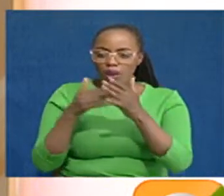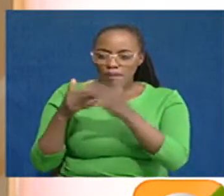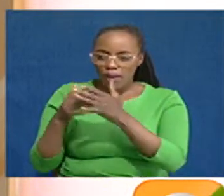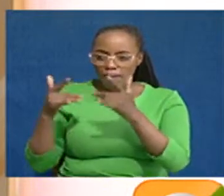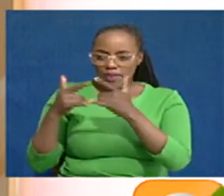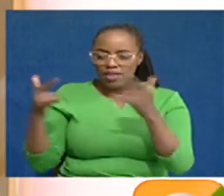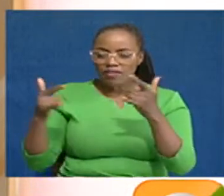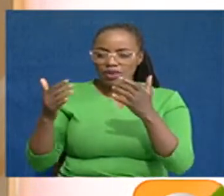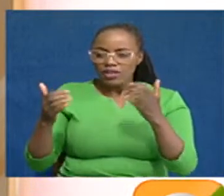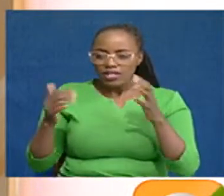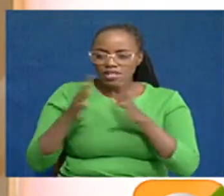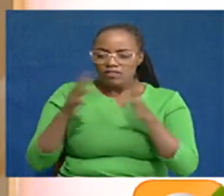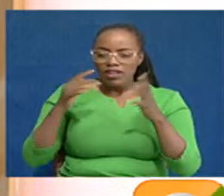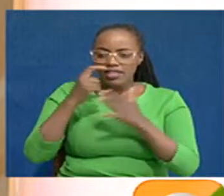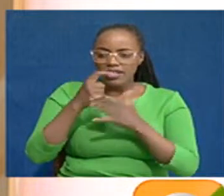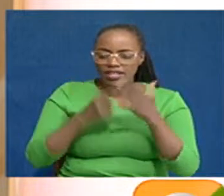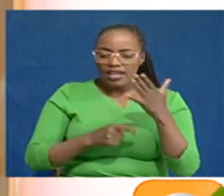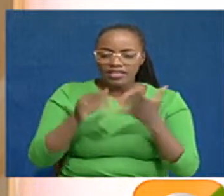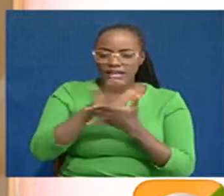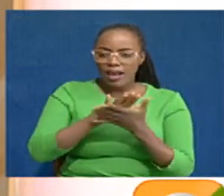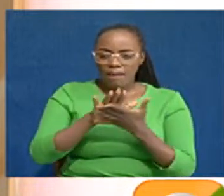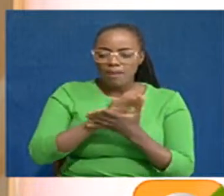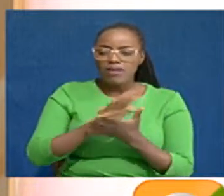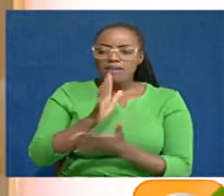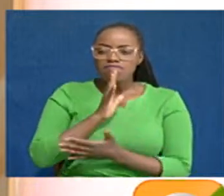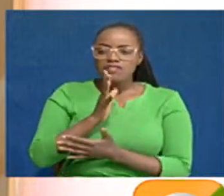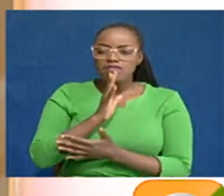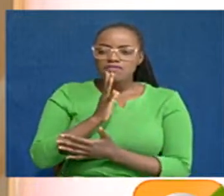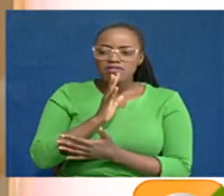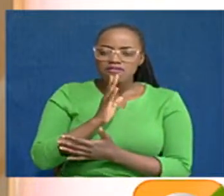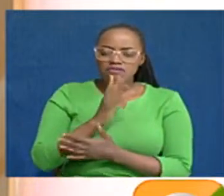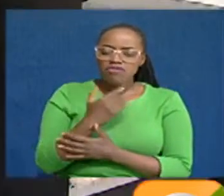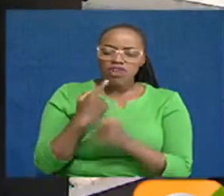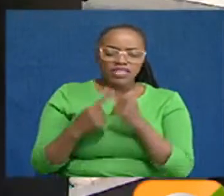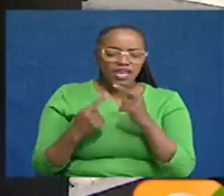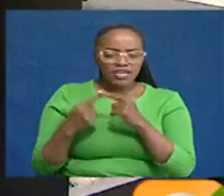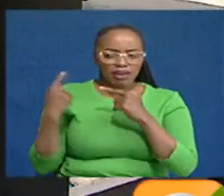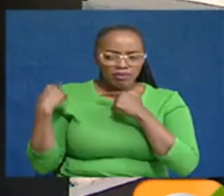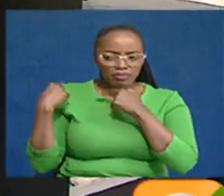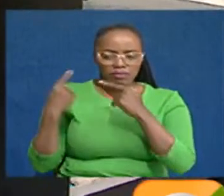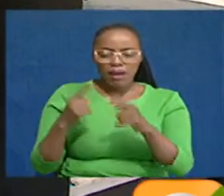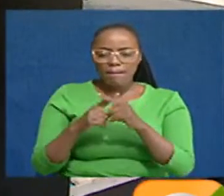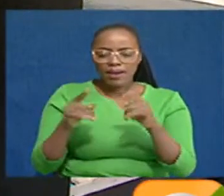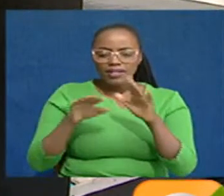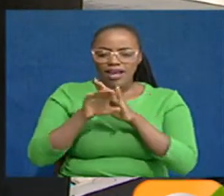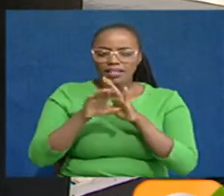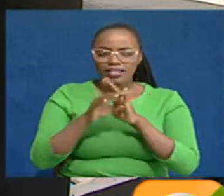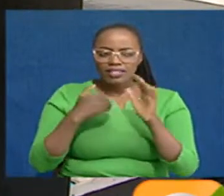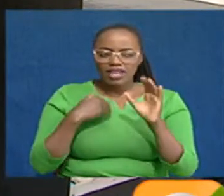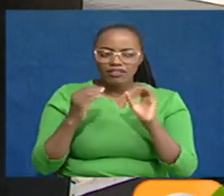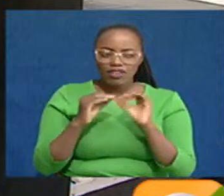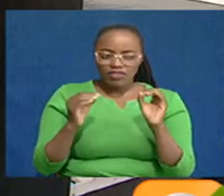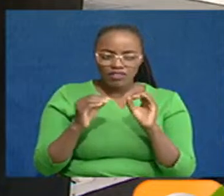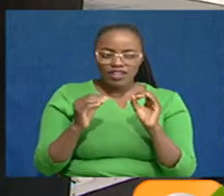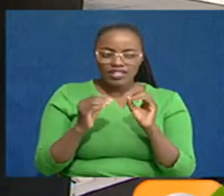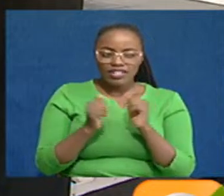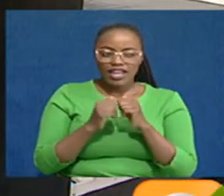we need to expand the tax base. And we've been speaking about that for like 15, 20 years. Yeah. Maybe there's no tax base. Remember,